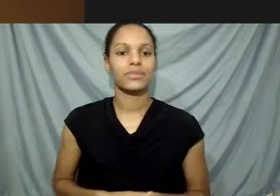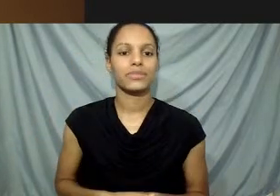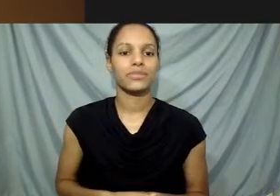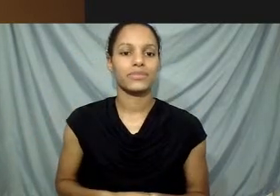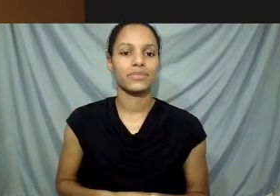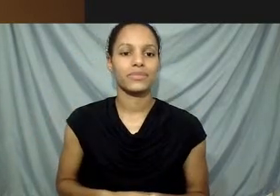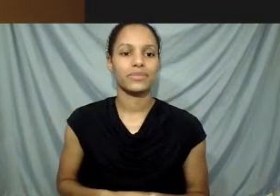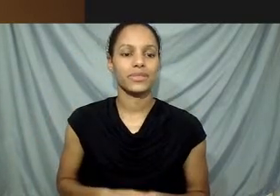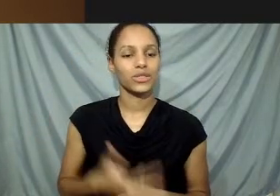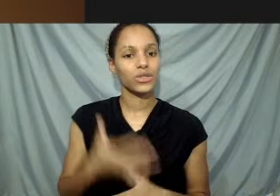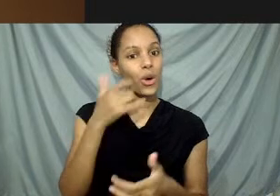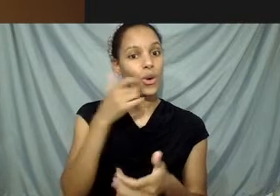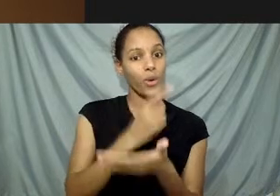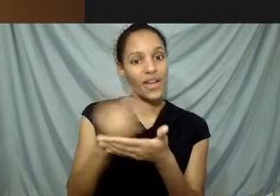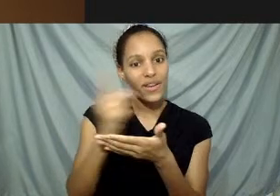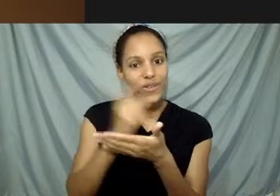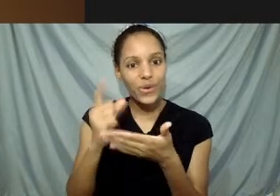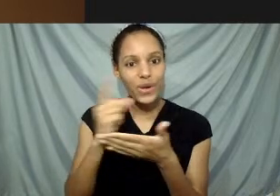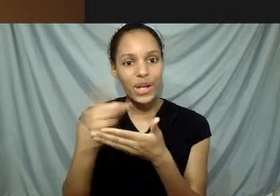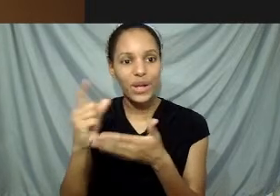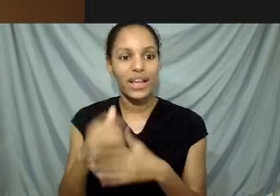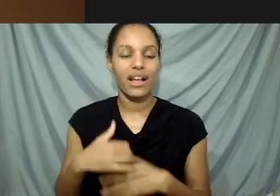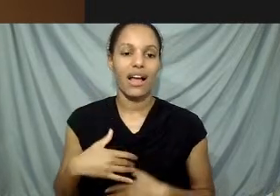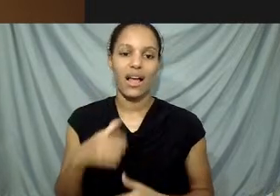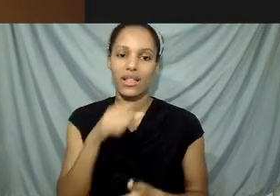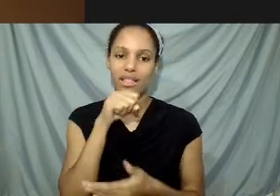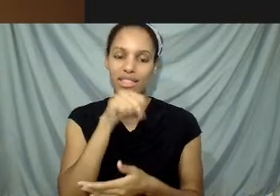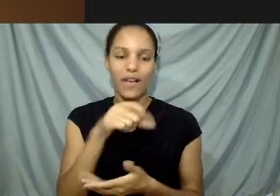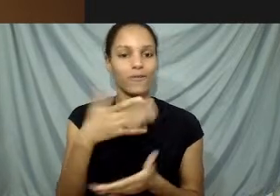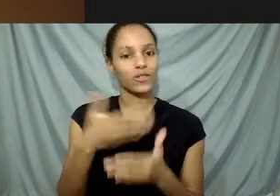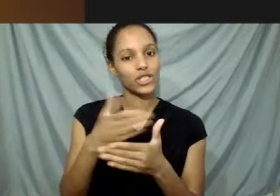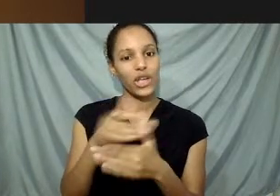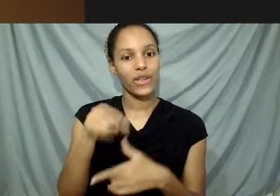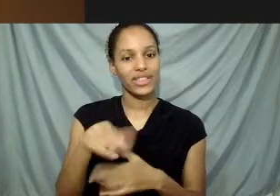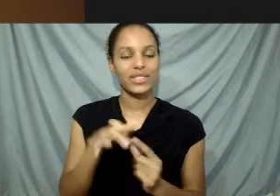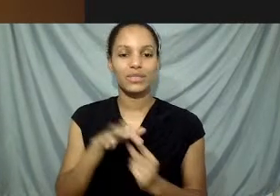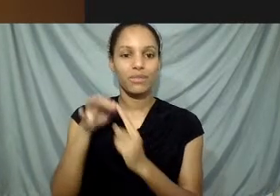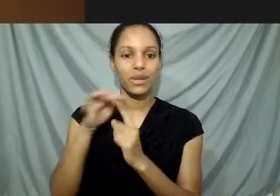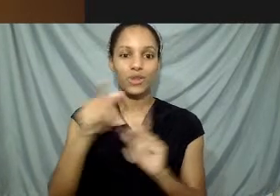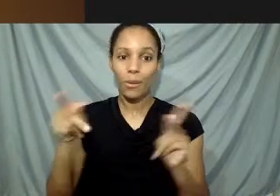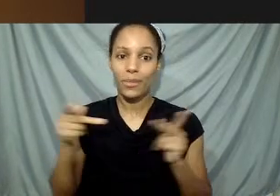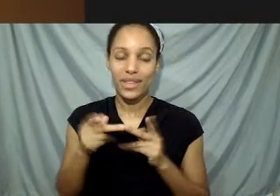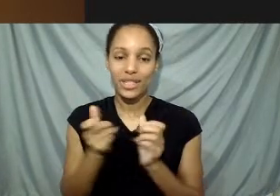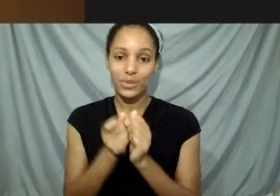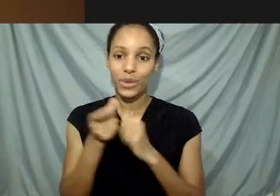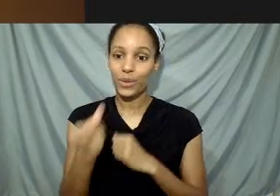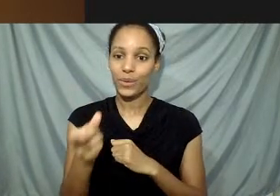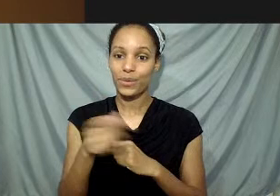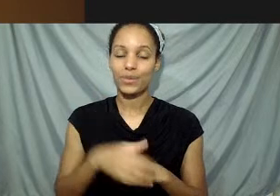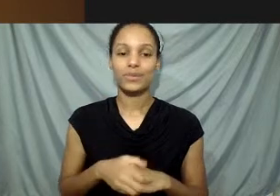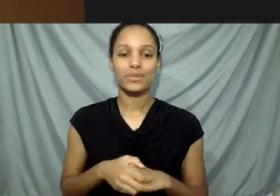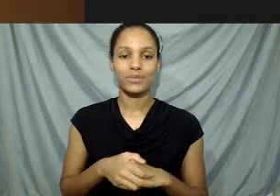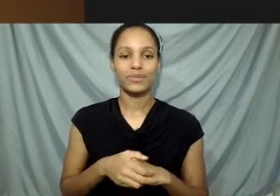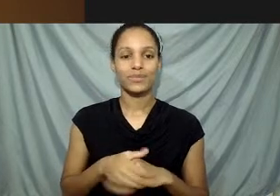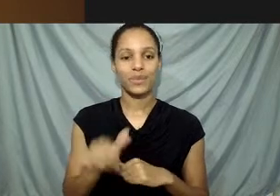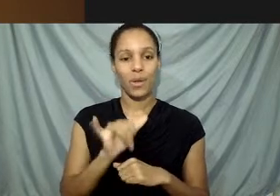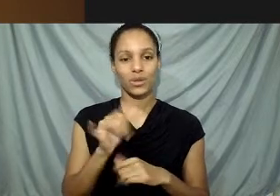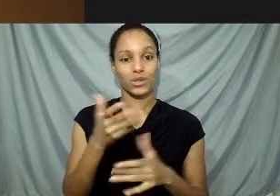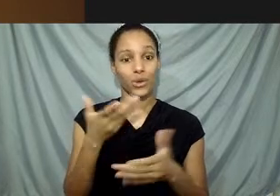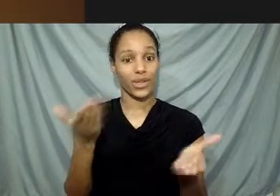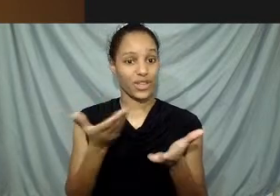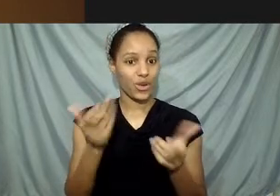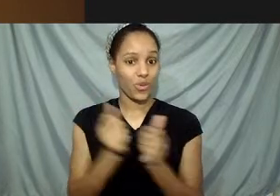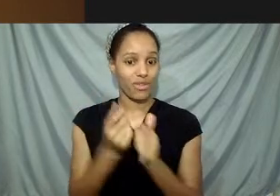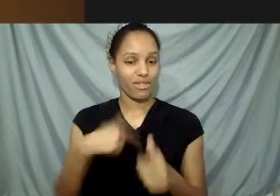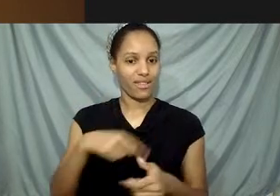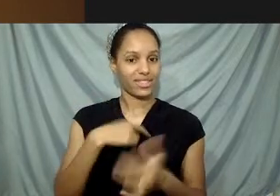honored to share this special place with you and to share some of the team also with you today. I